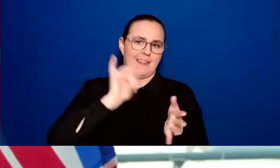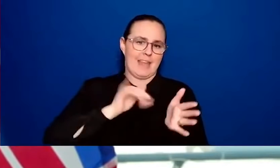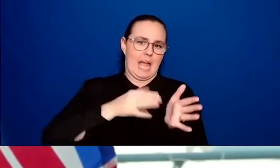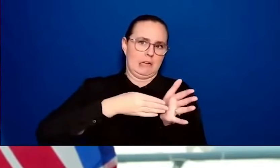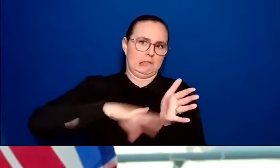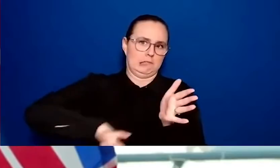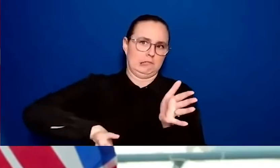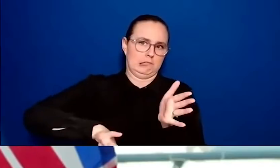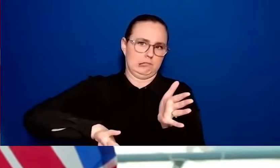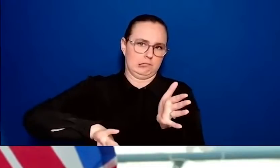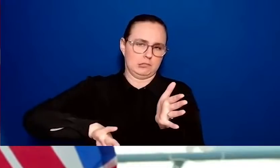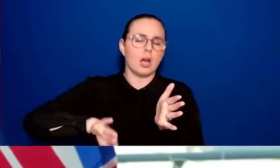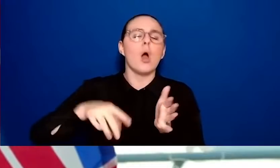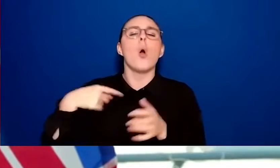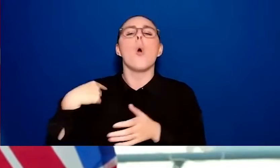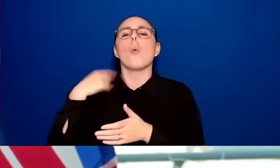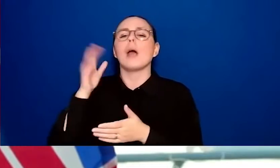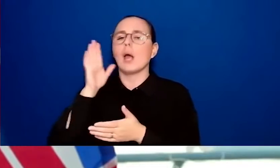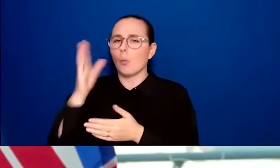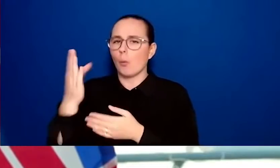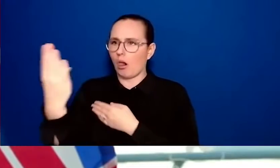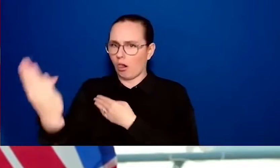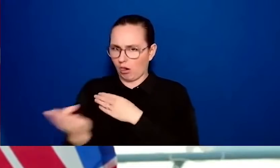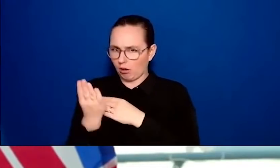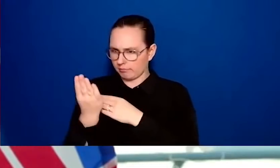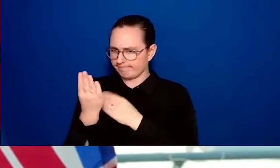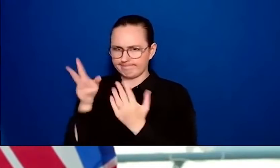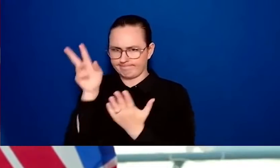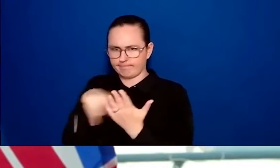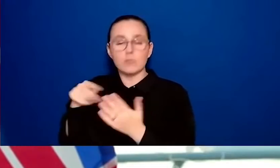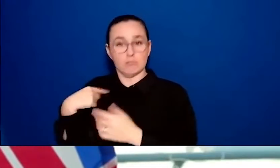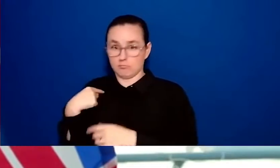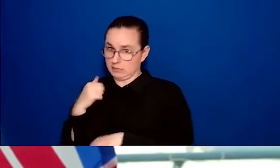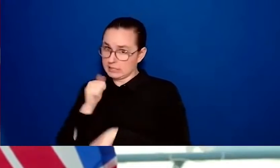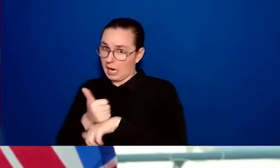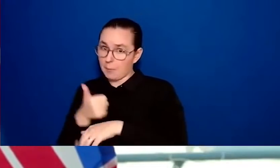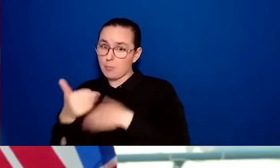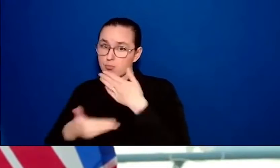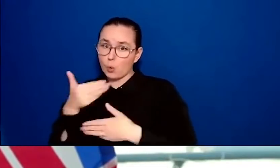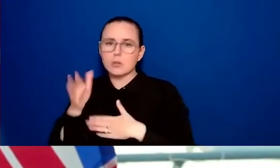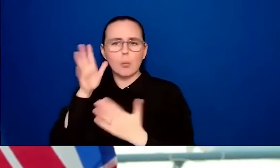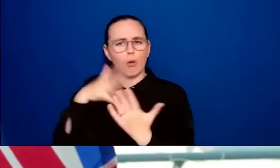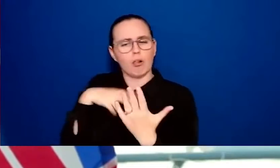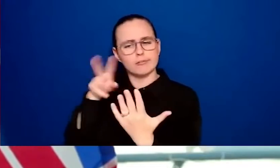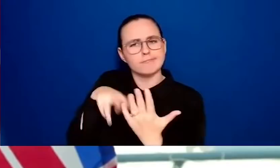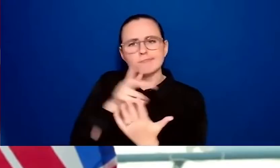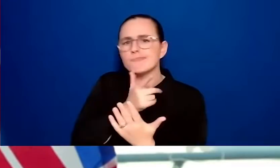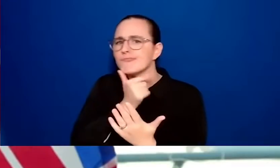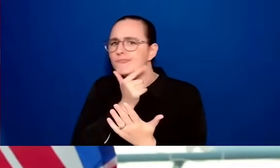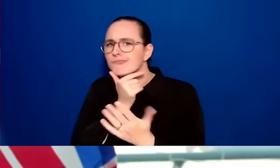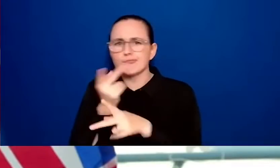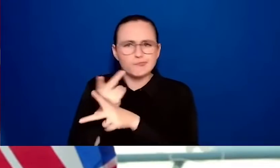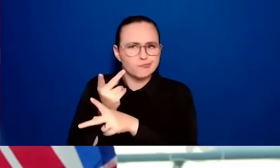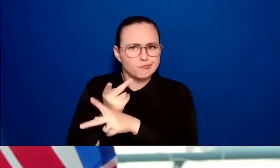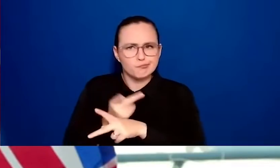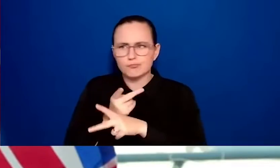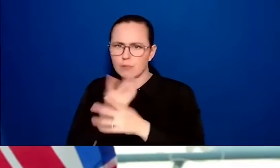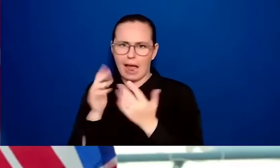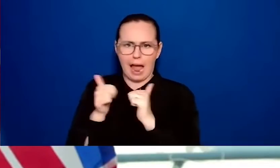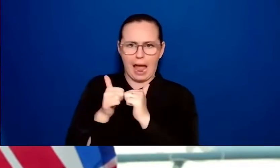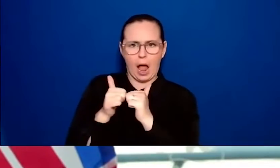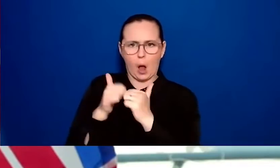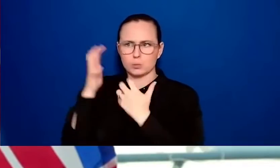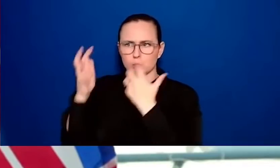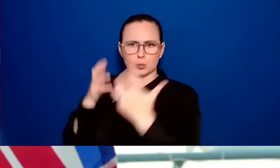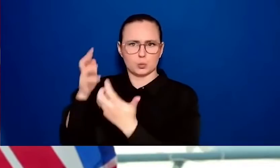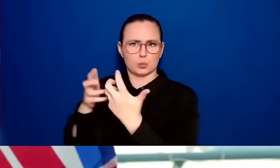process to review these, and there'll be opportunities for accommodation. And in some cases, that may mean